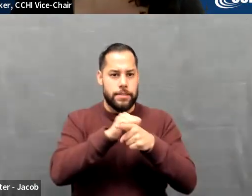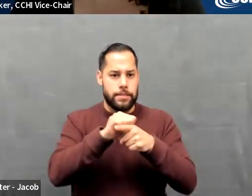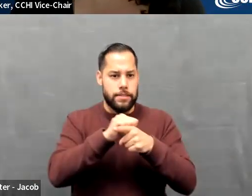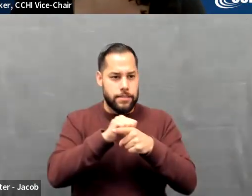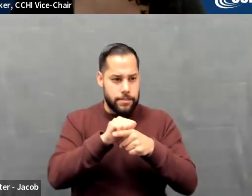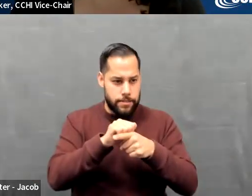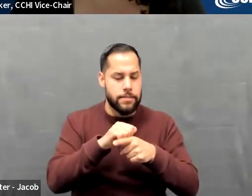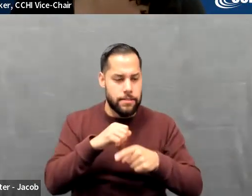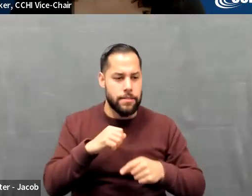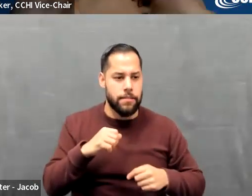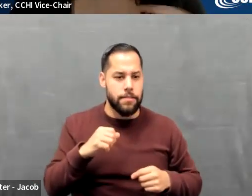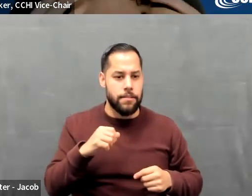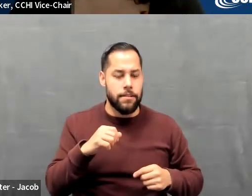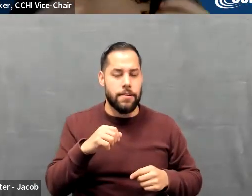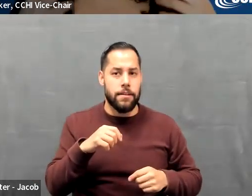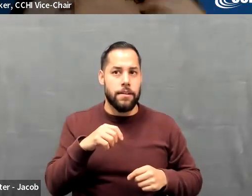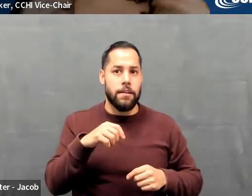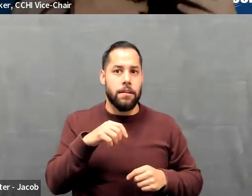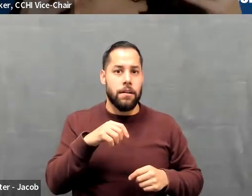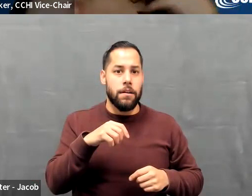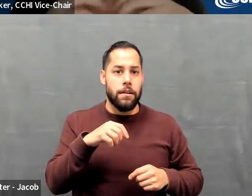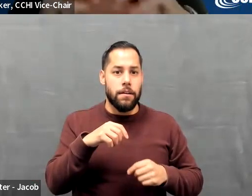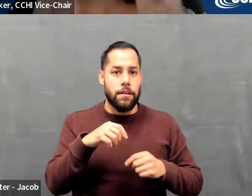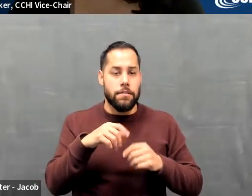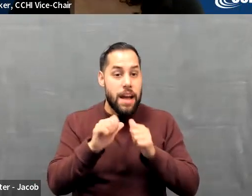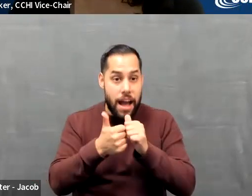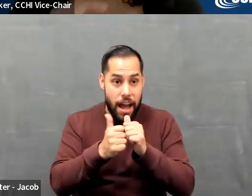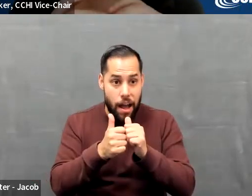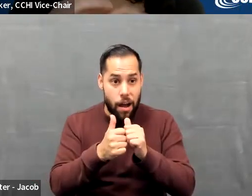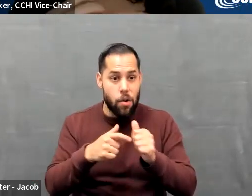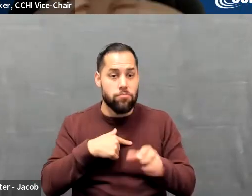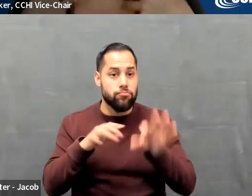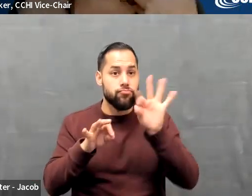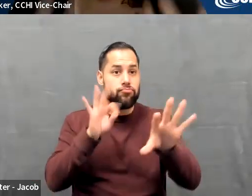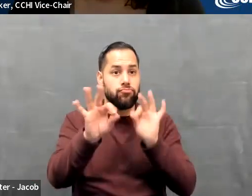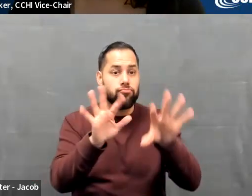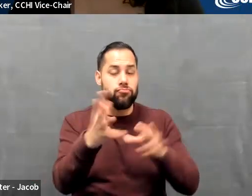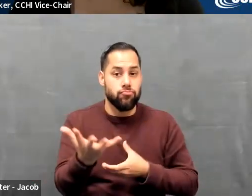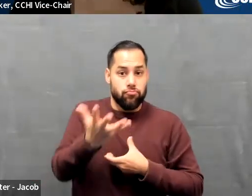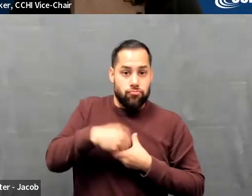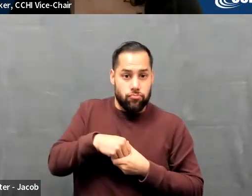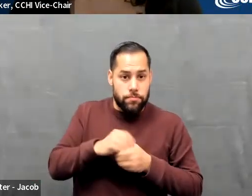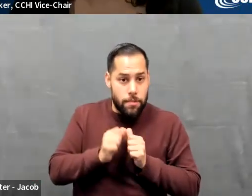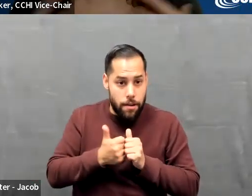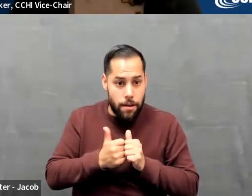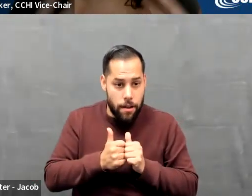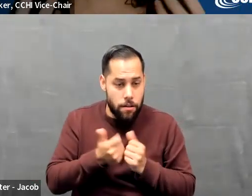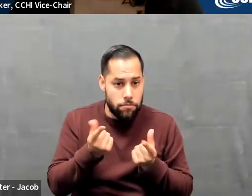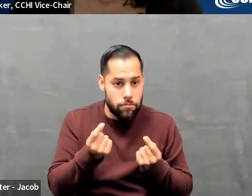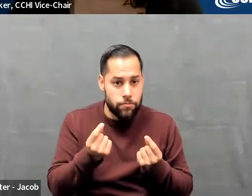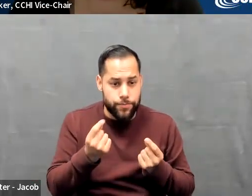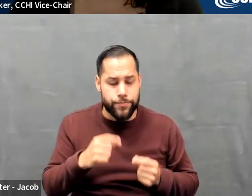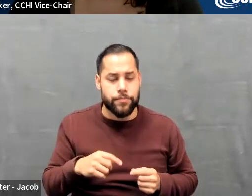really the only way to actually take what I'm giving you and use it to improve your skills is